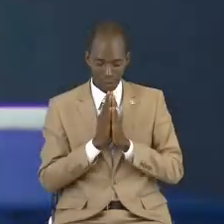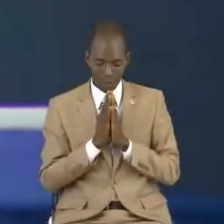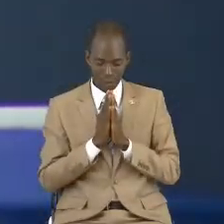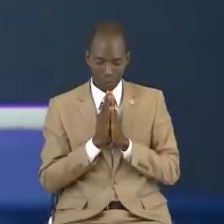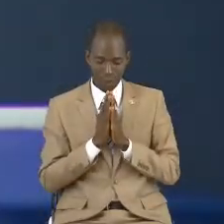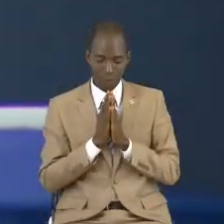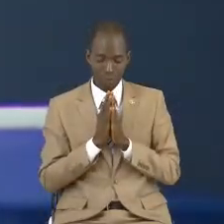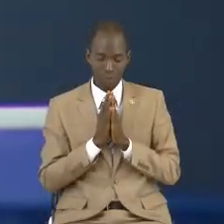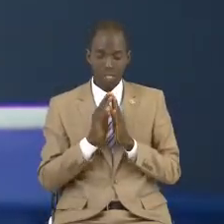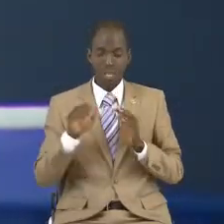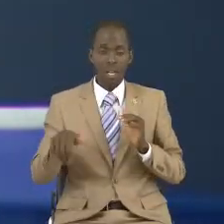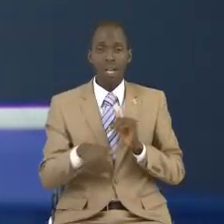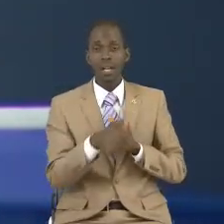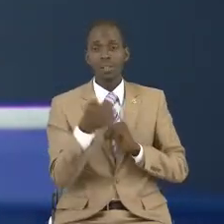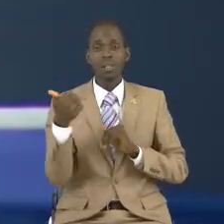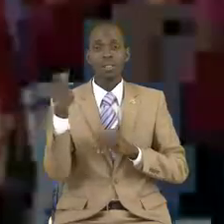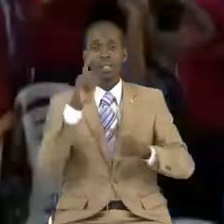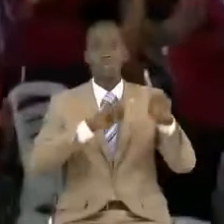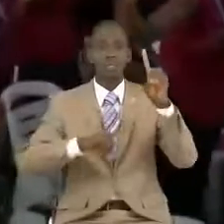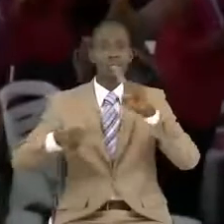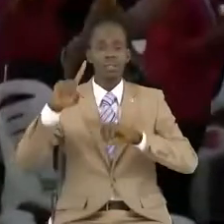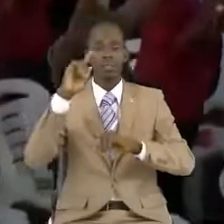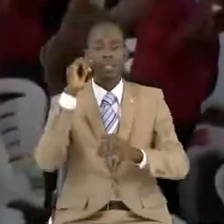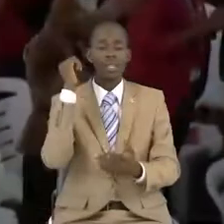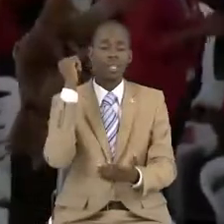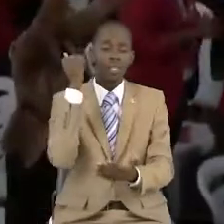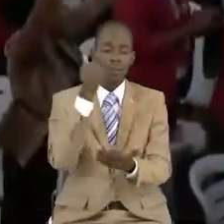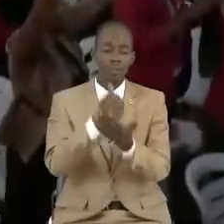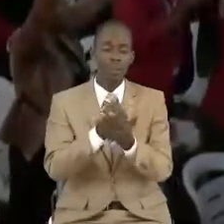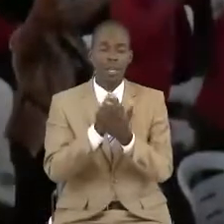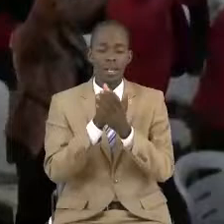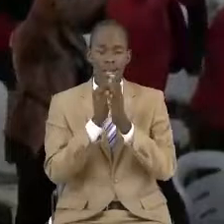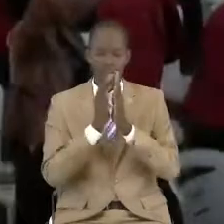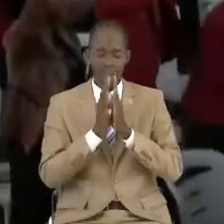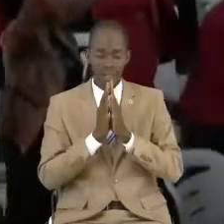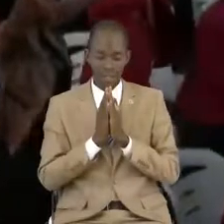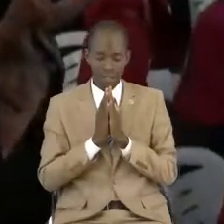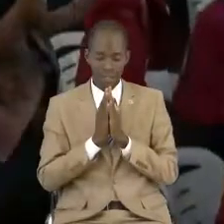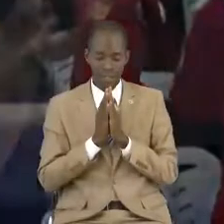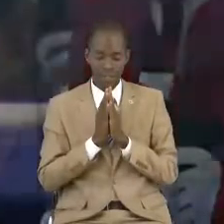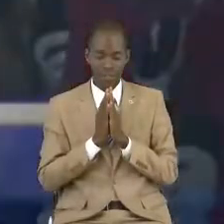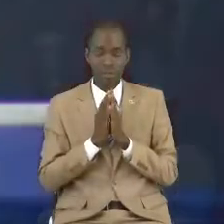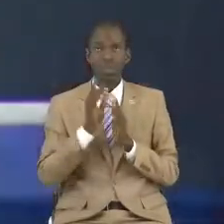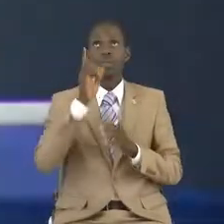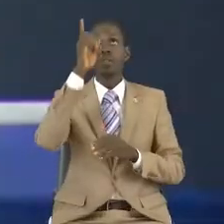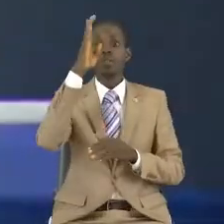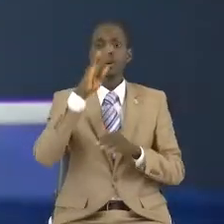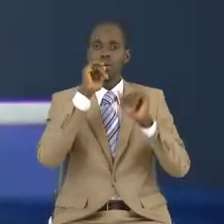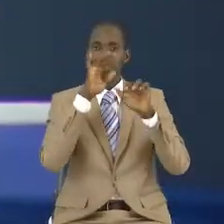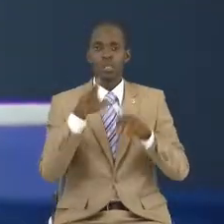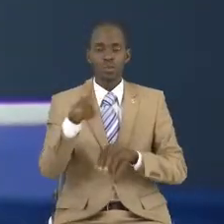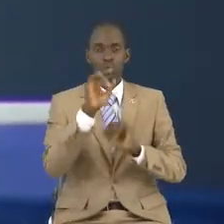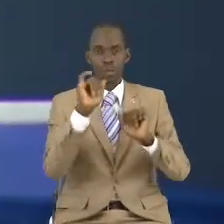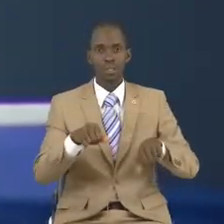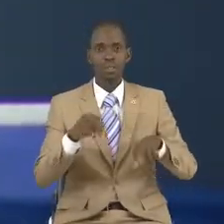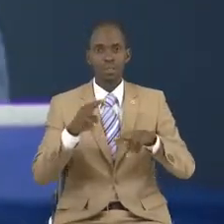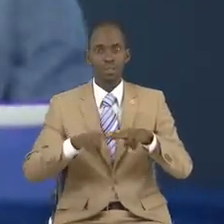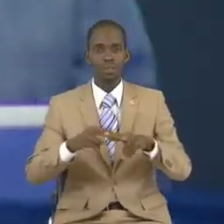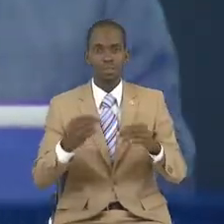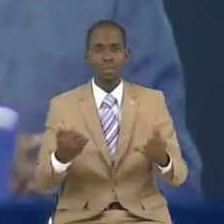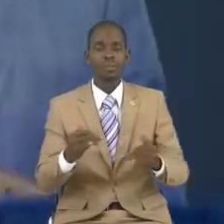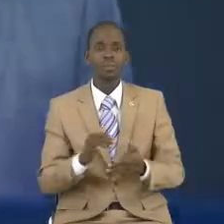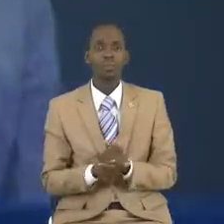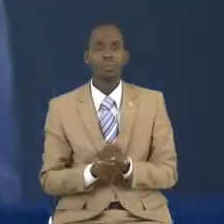another amen before you sit down god bless you you can sit down we're